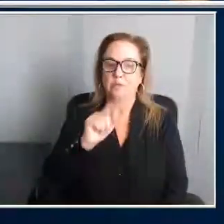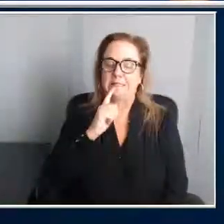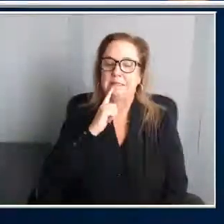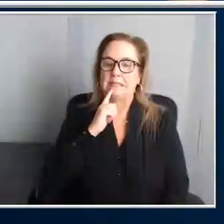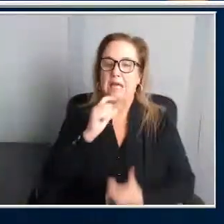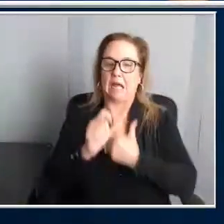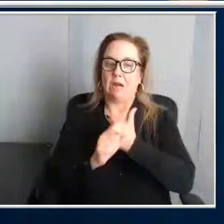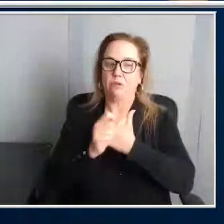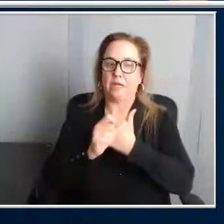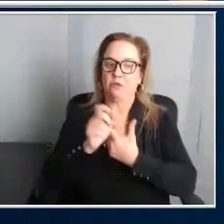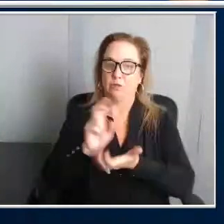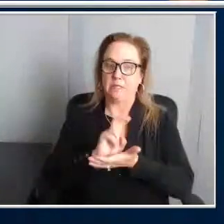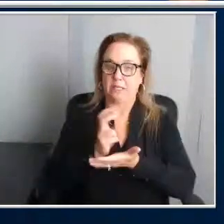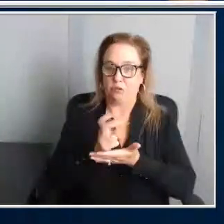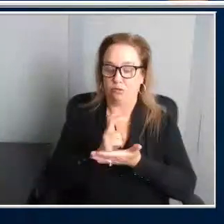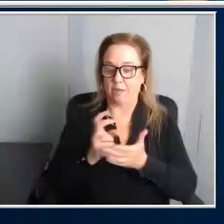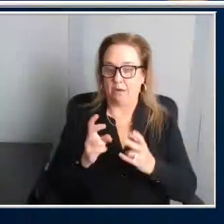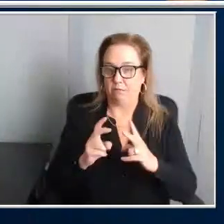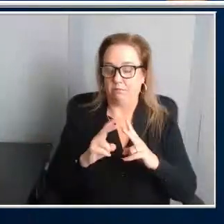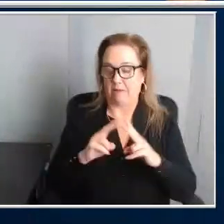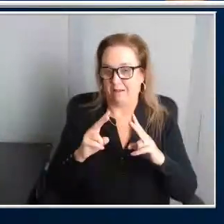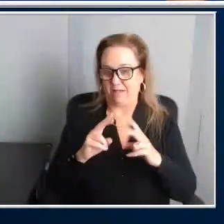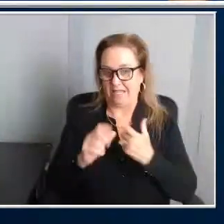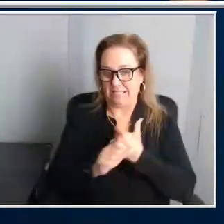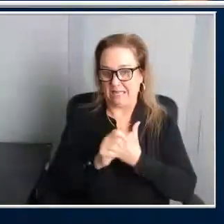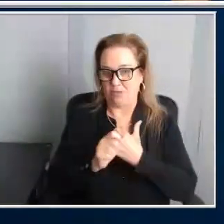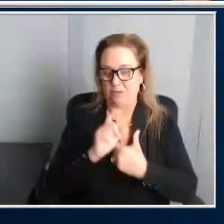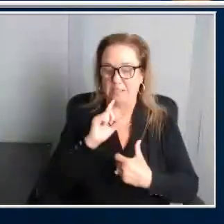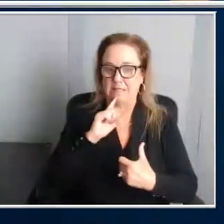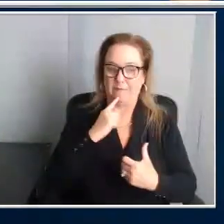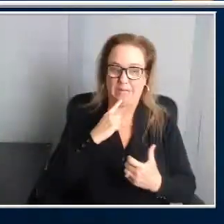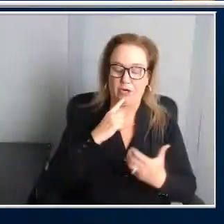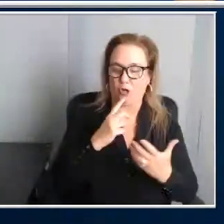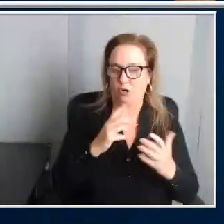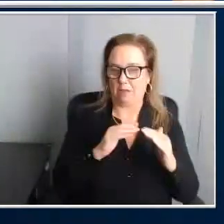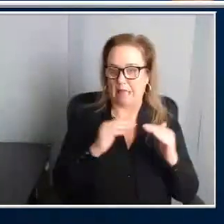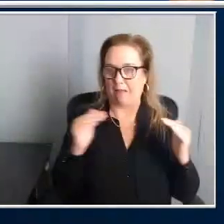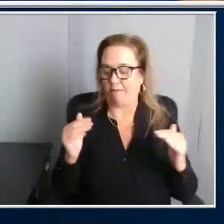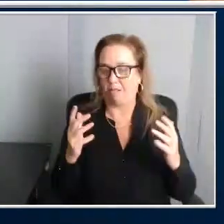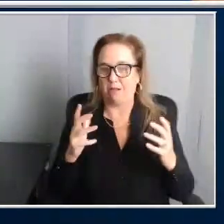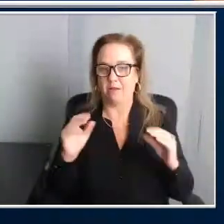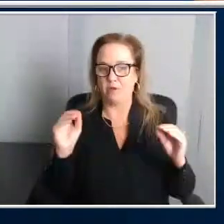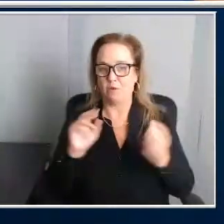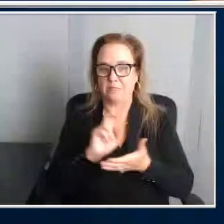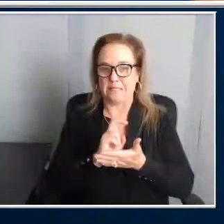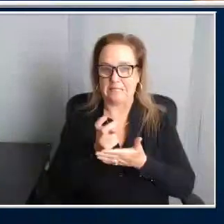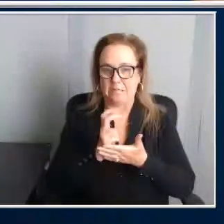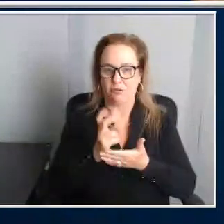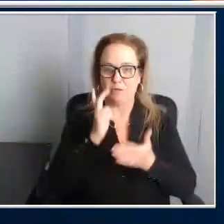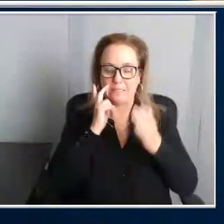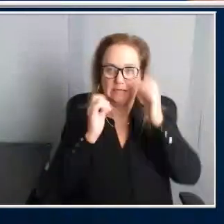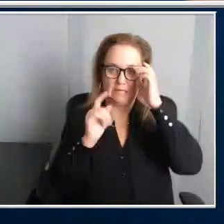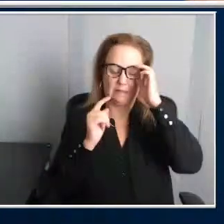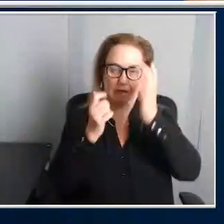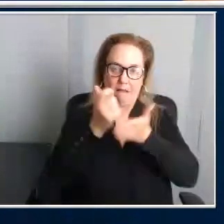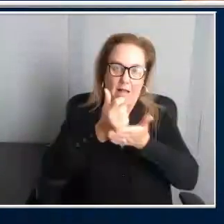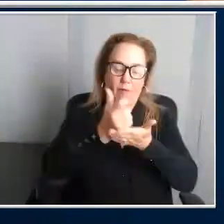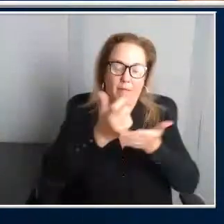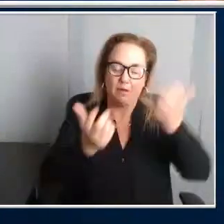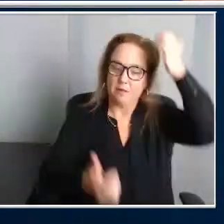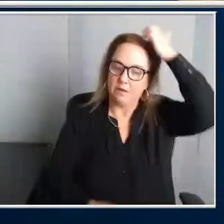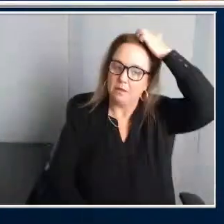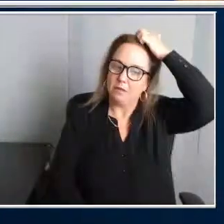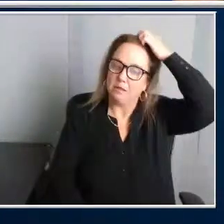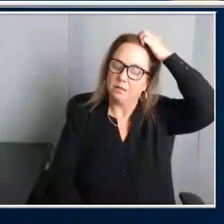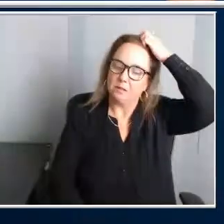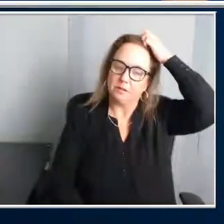are seizures? If someone's having a seizure and no one's around to see it or help them, how